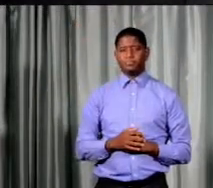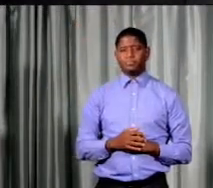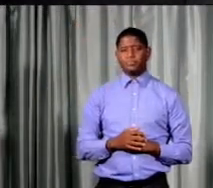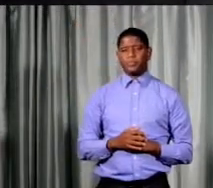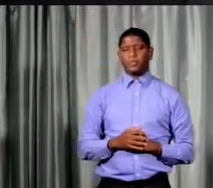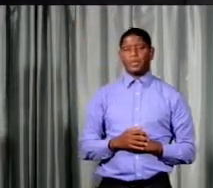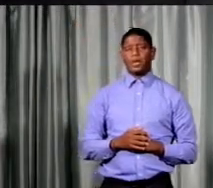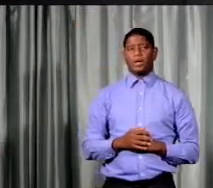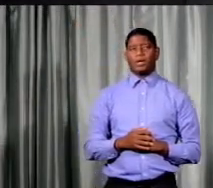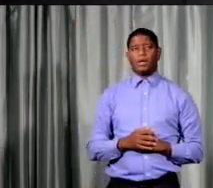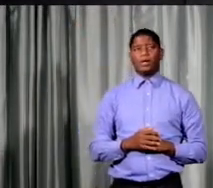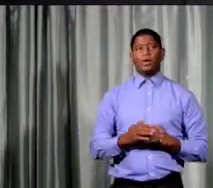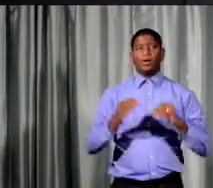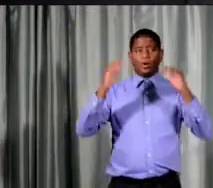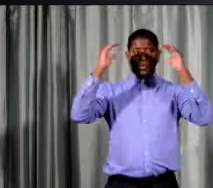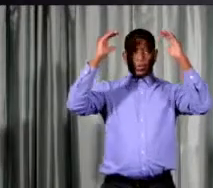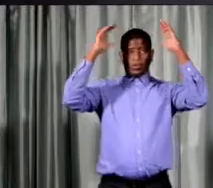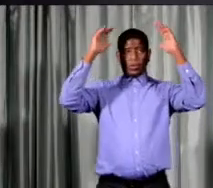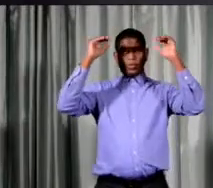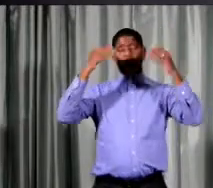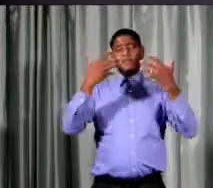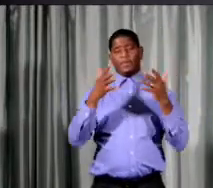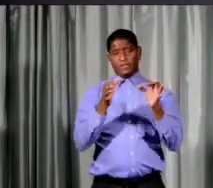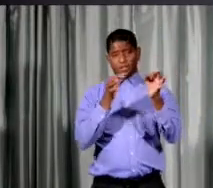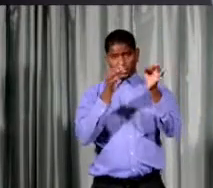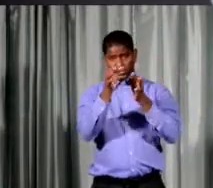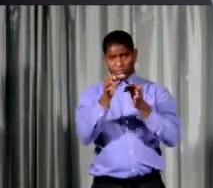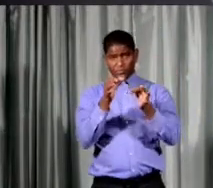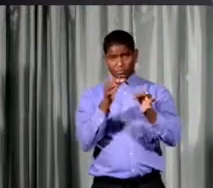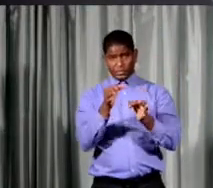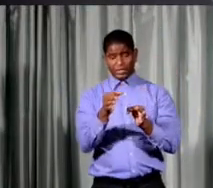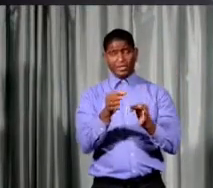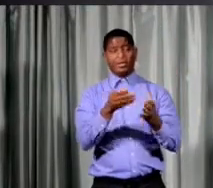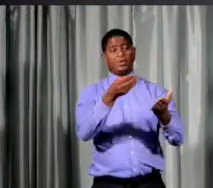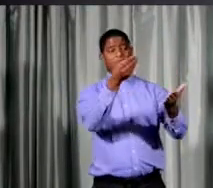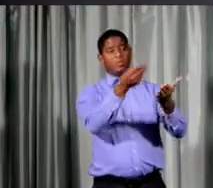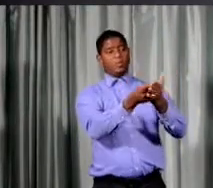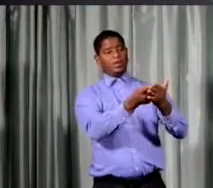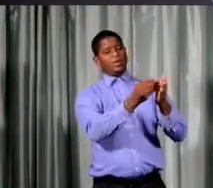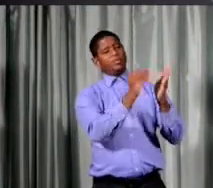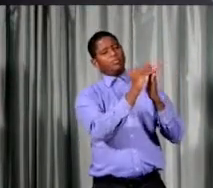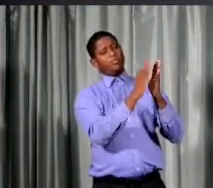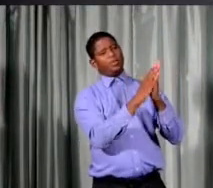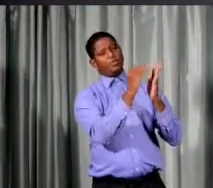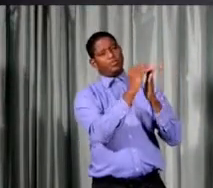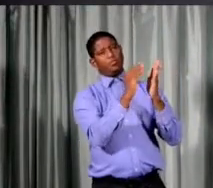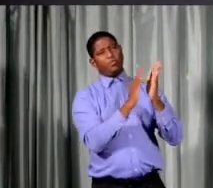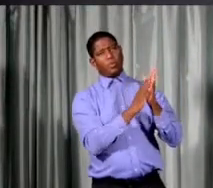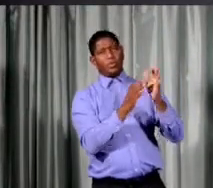I have, one, most importantly, showed you the importance of this,